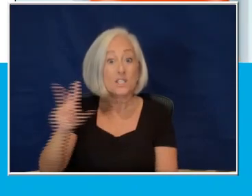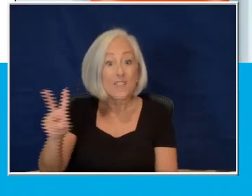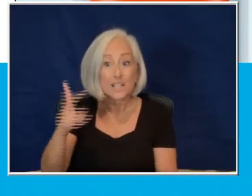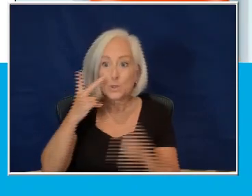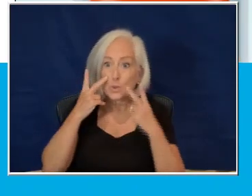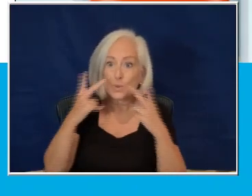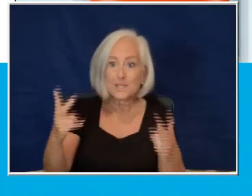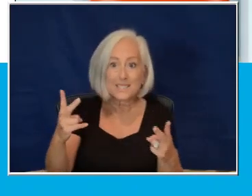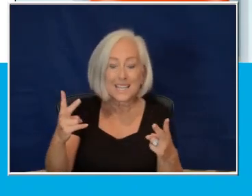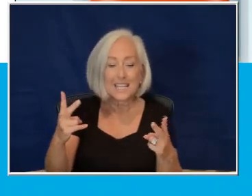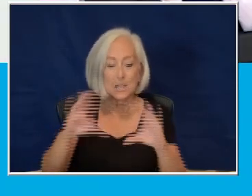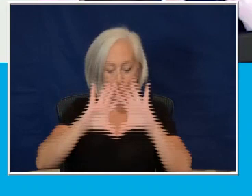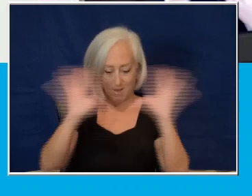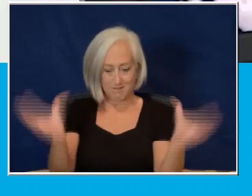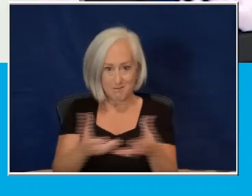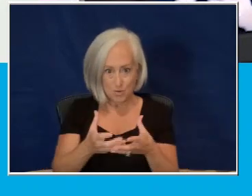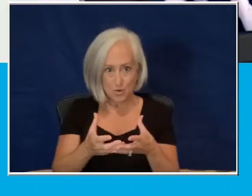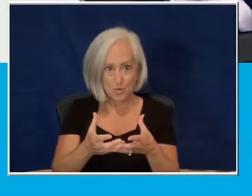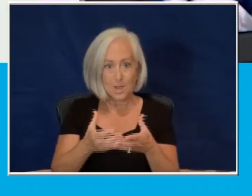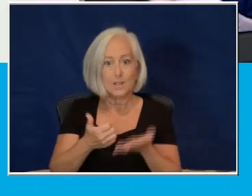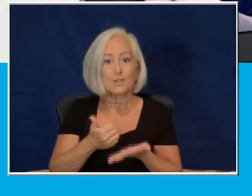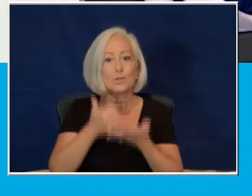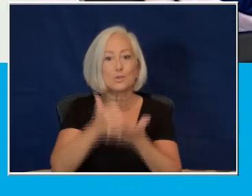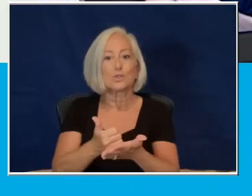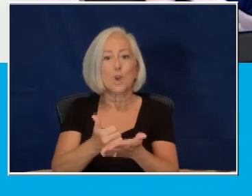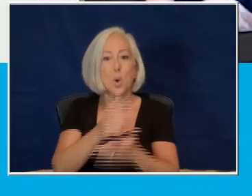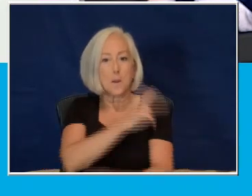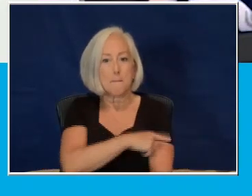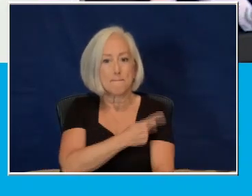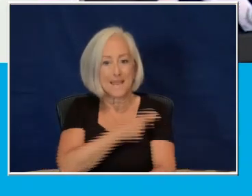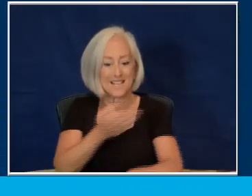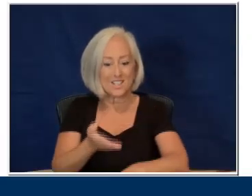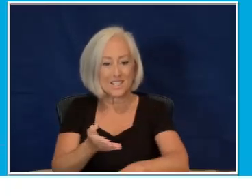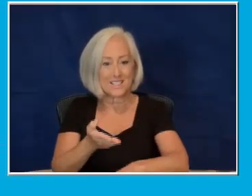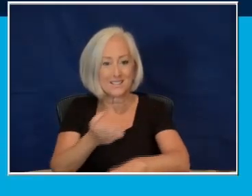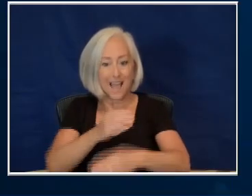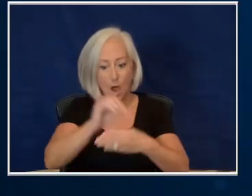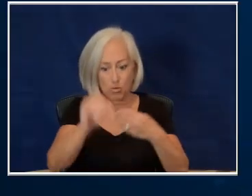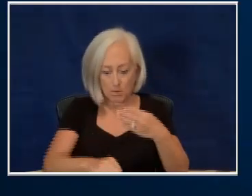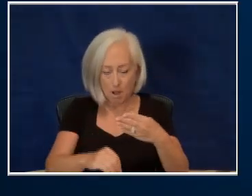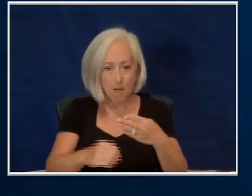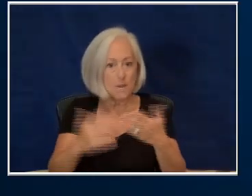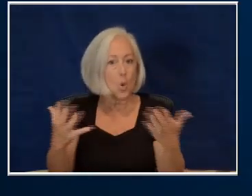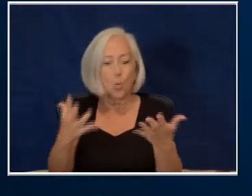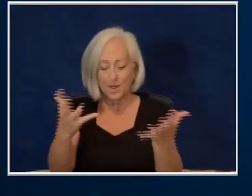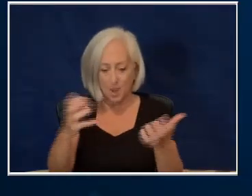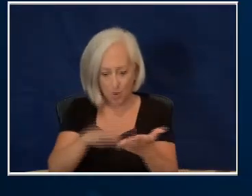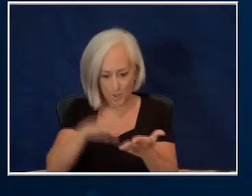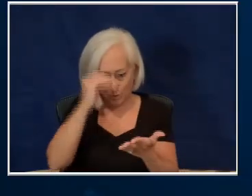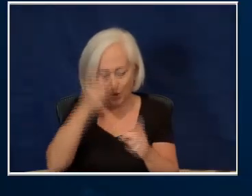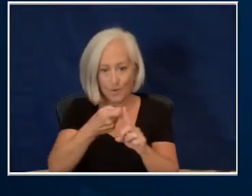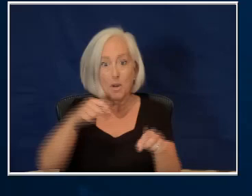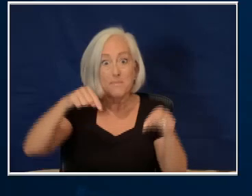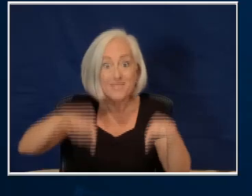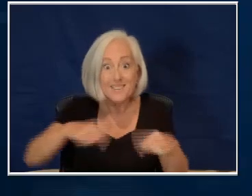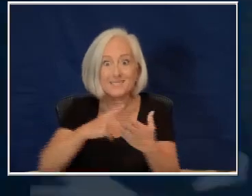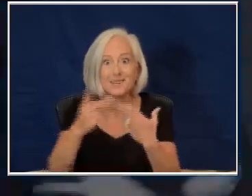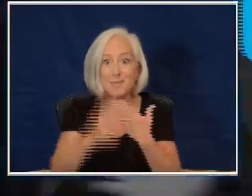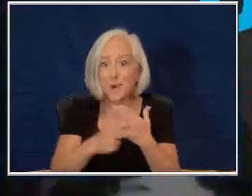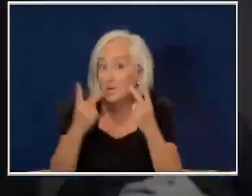dedicated to improving patient outcomes wants to learn from us about this program. See you Wednesday, 8 a.m.